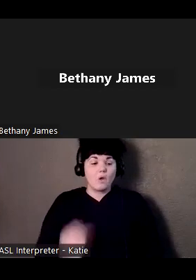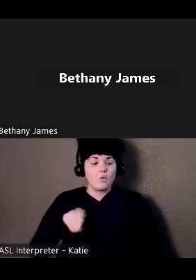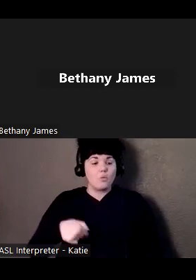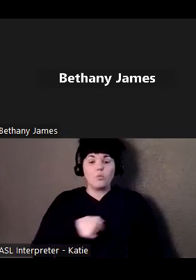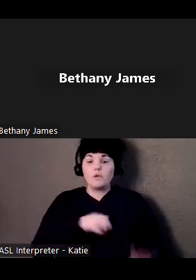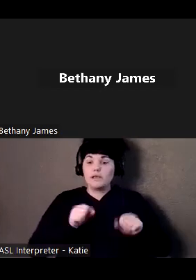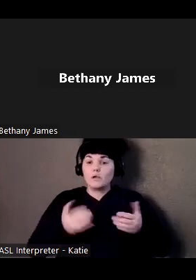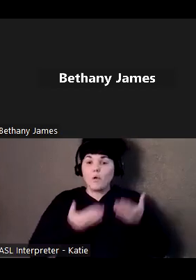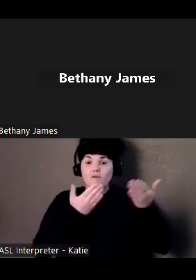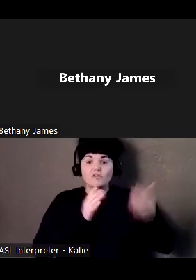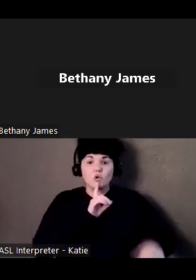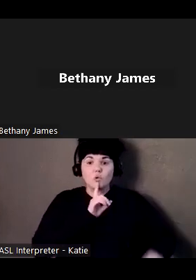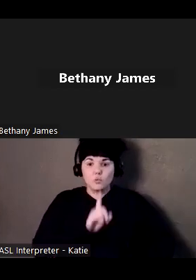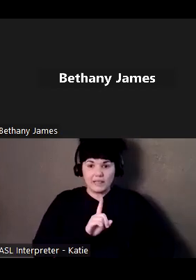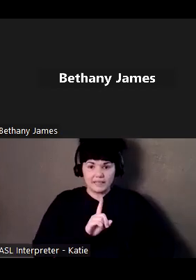encouragement,